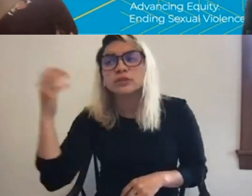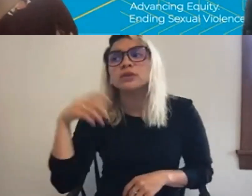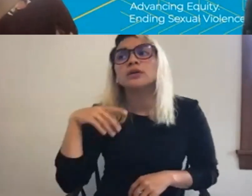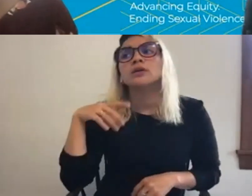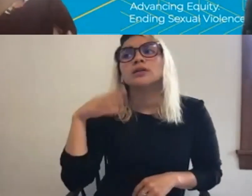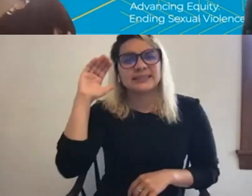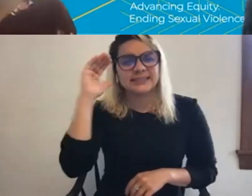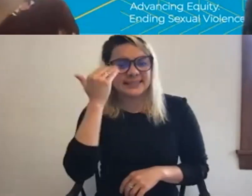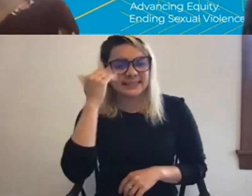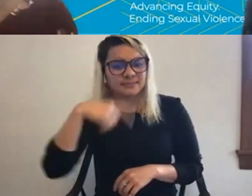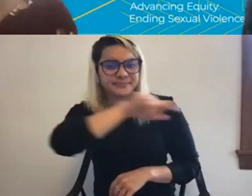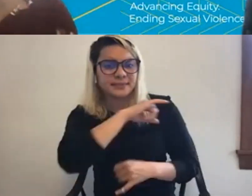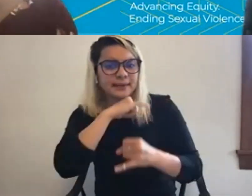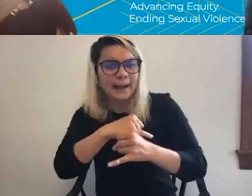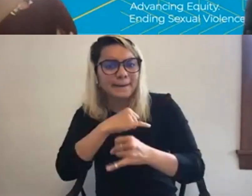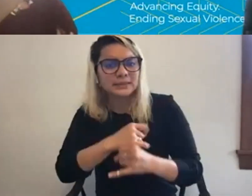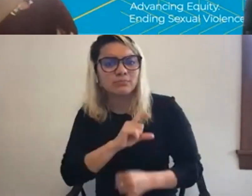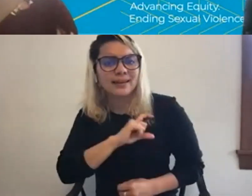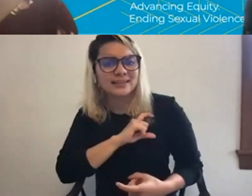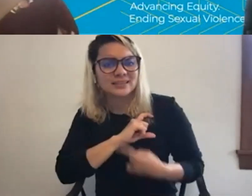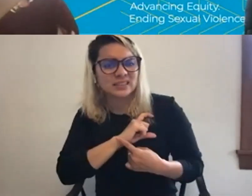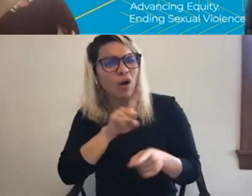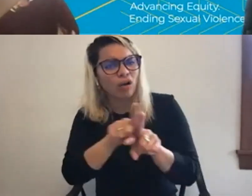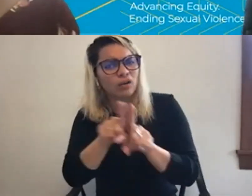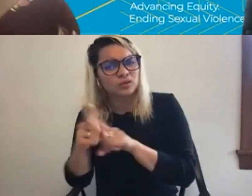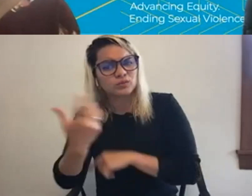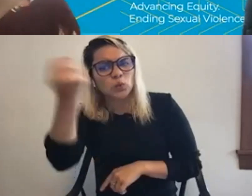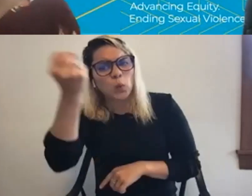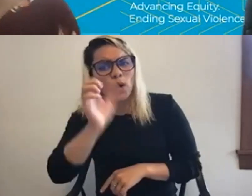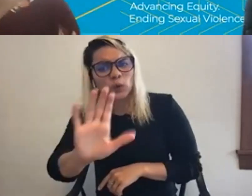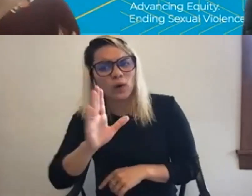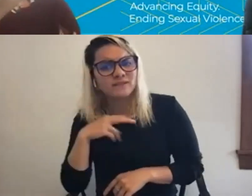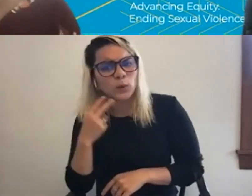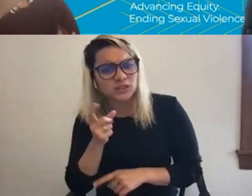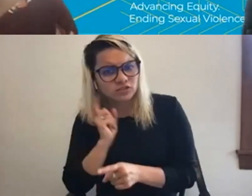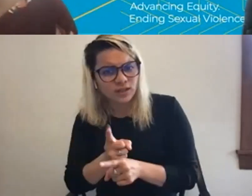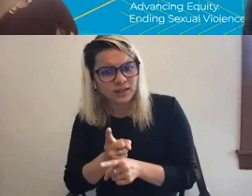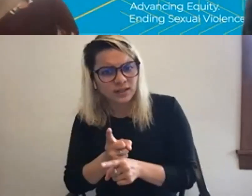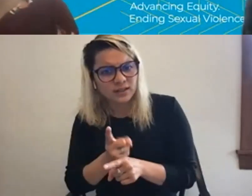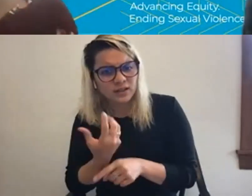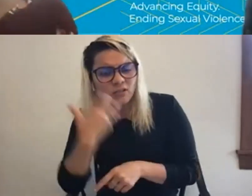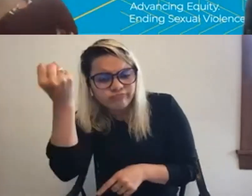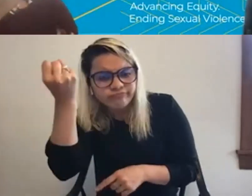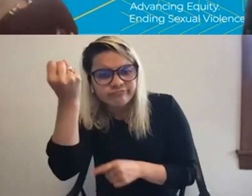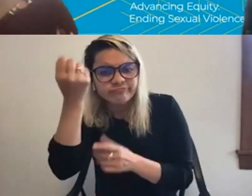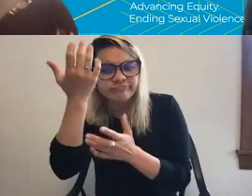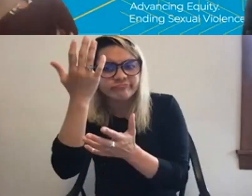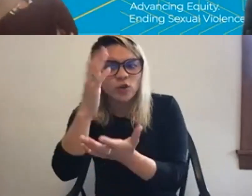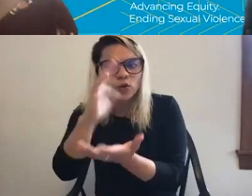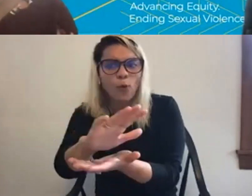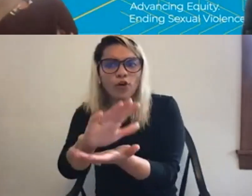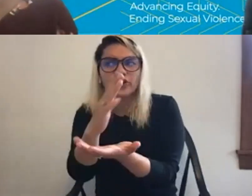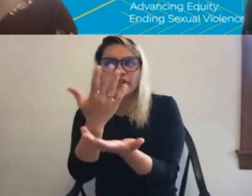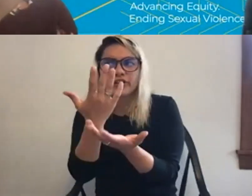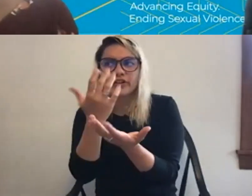this of campus police who also did that. And most certainly not helping you to feel supported